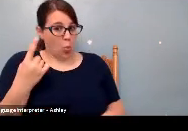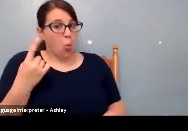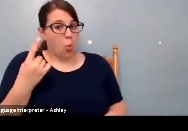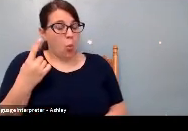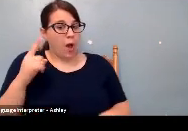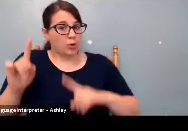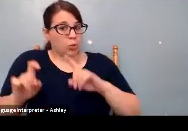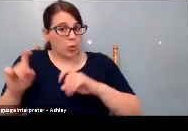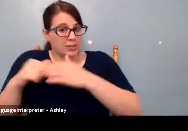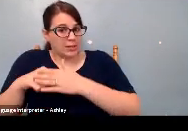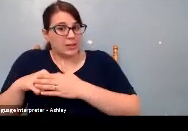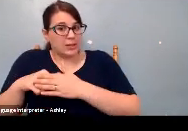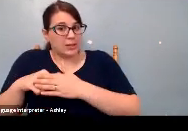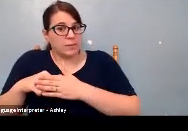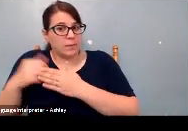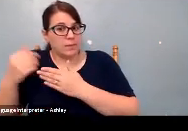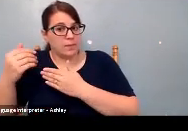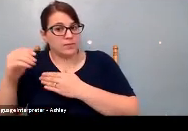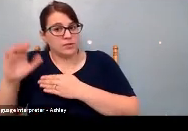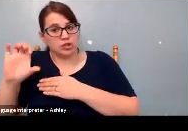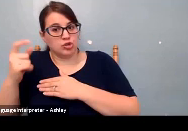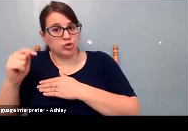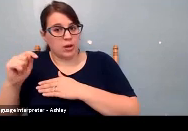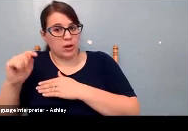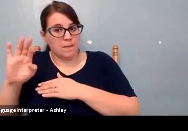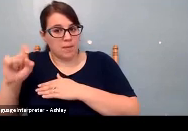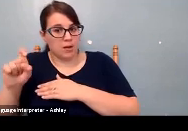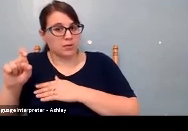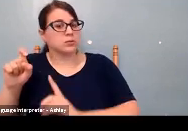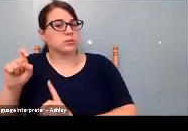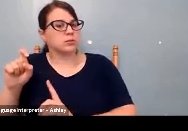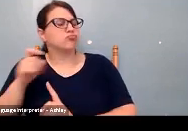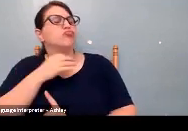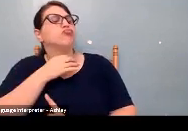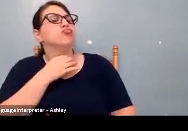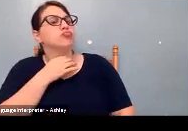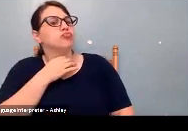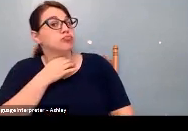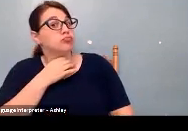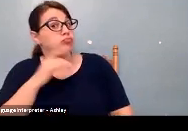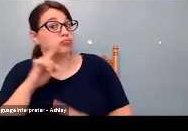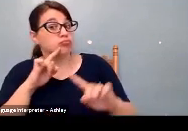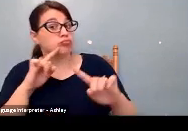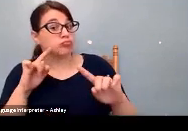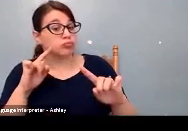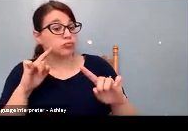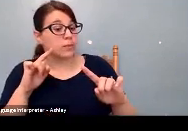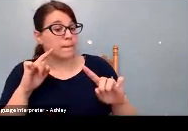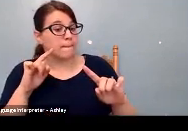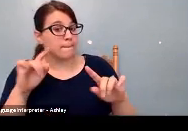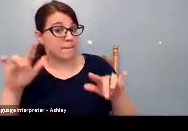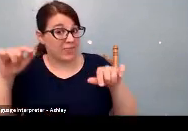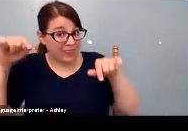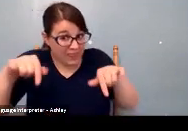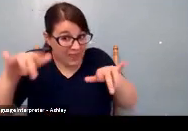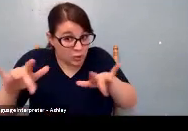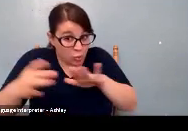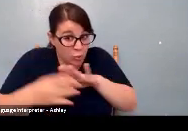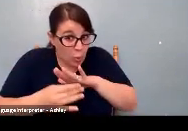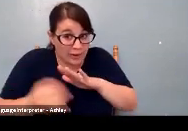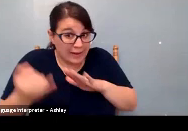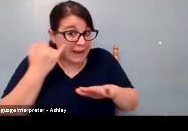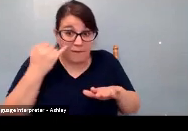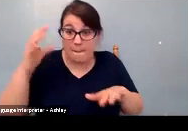Q&A. An individual would like to know if the recording will be available to those who were unable to participate